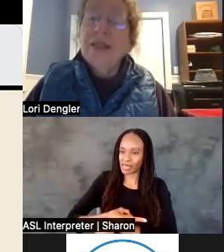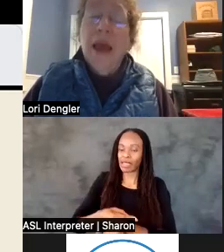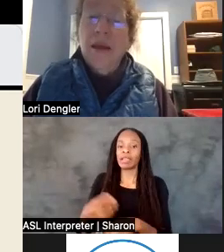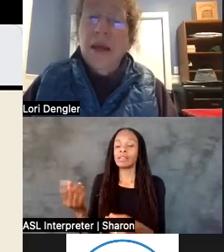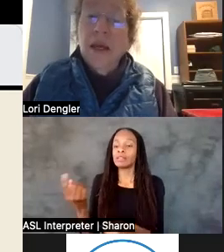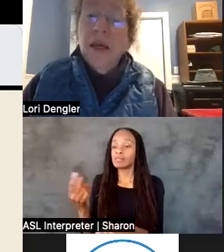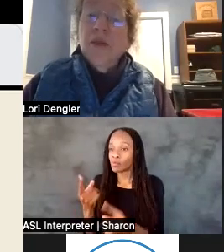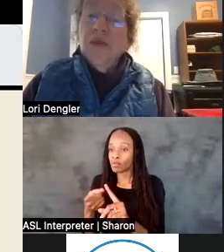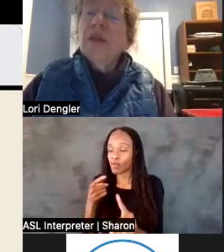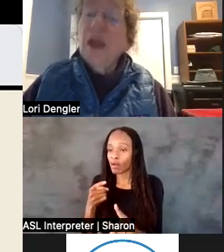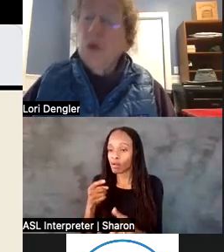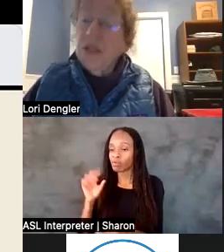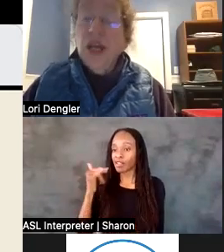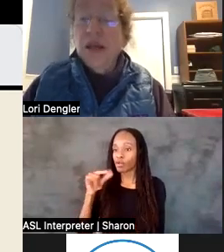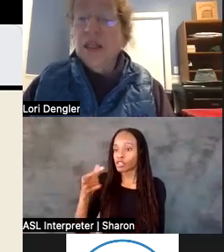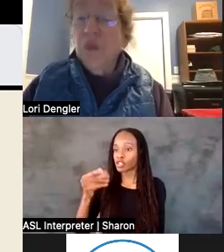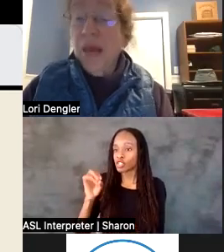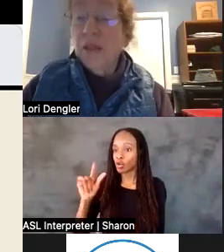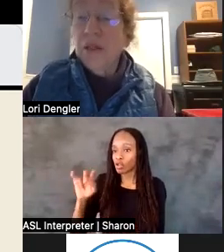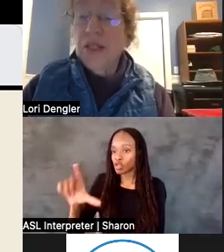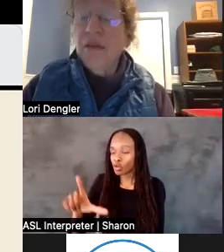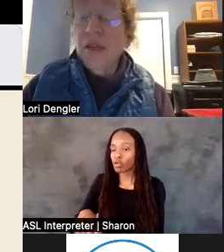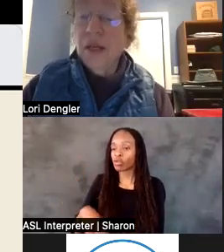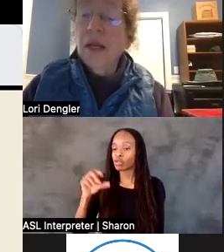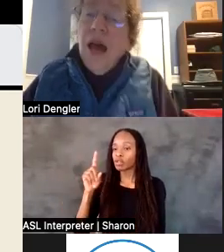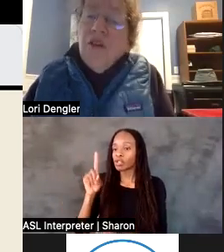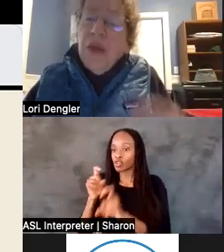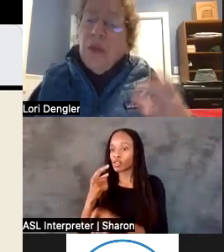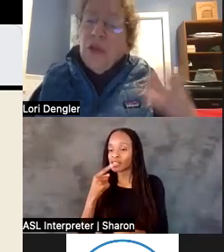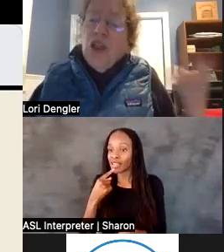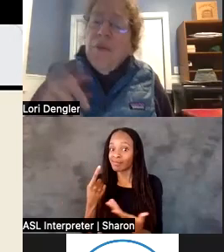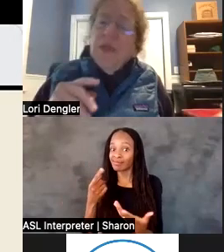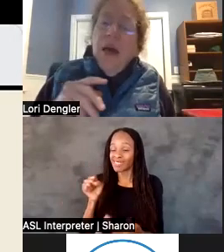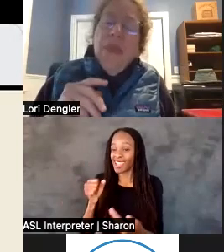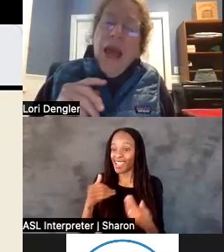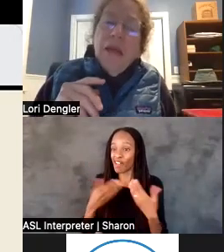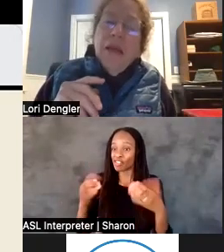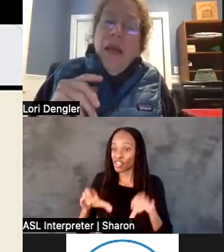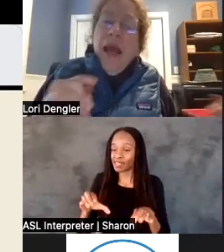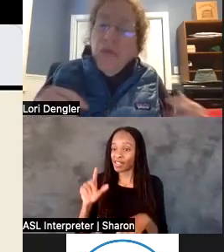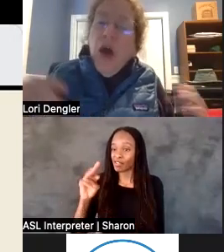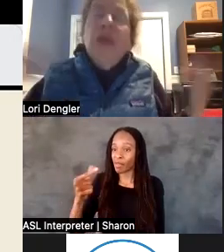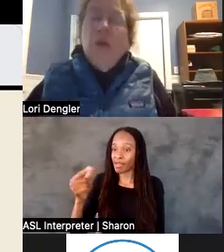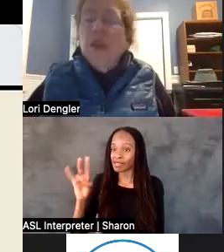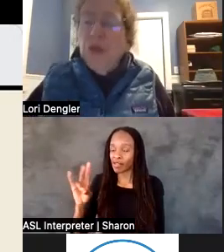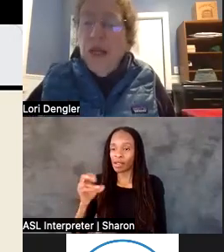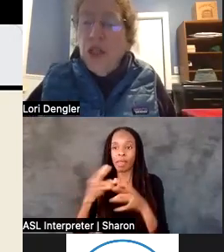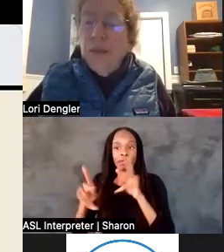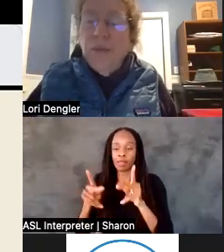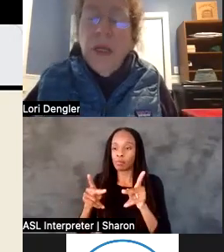did say that there was a chance of a magnitude 7. And a lot of people jumped on that and thought that